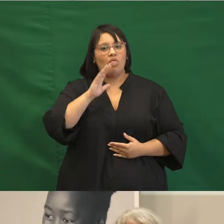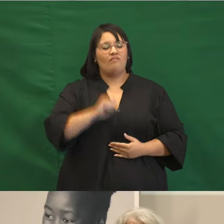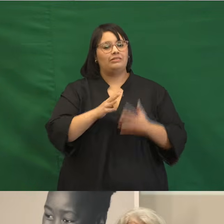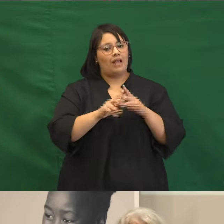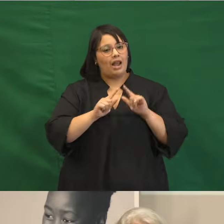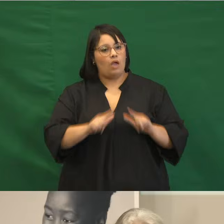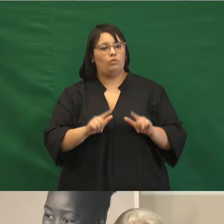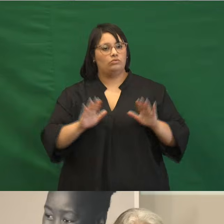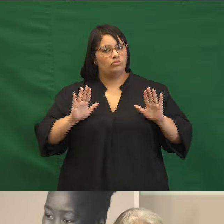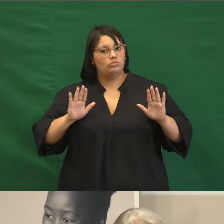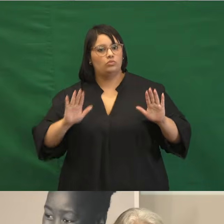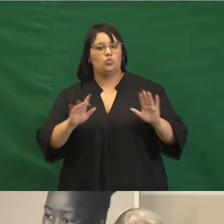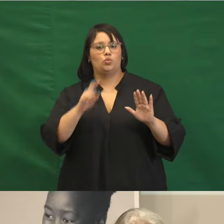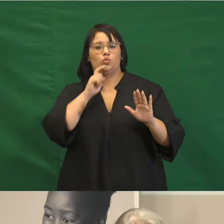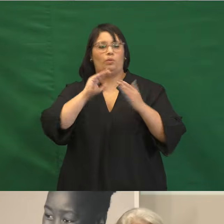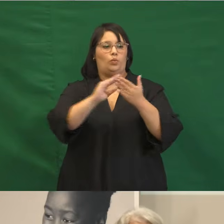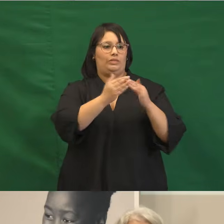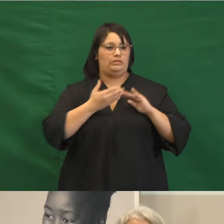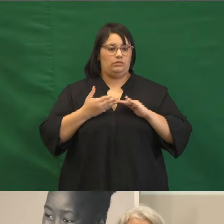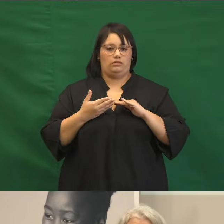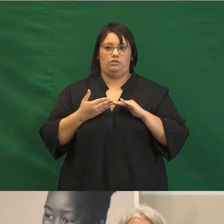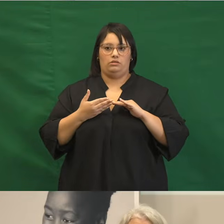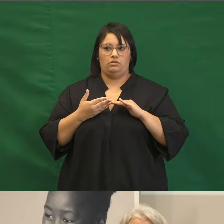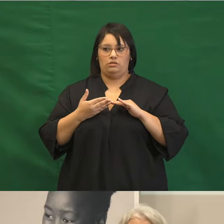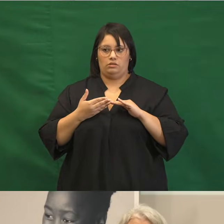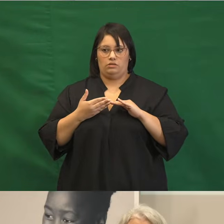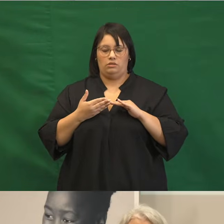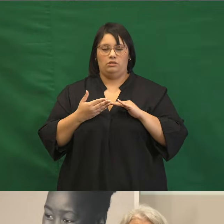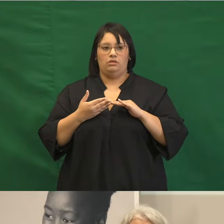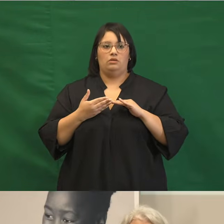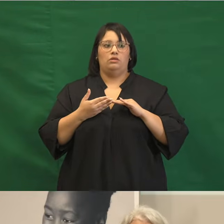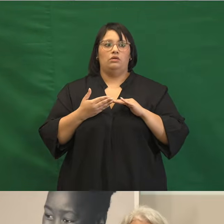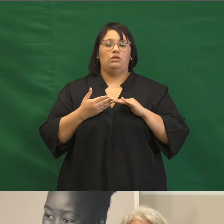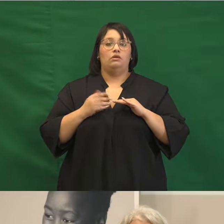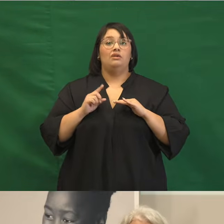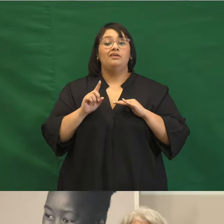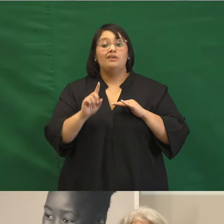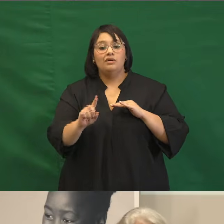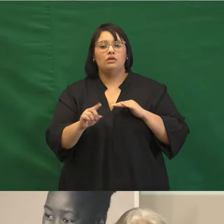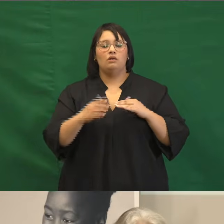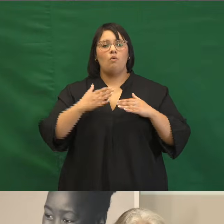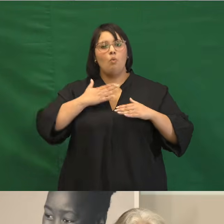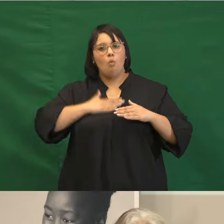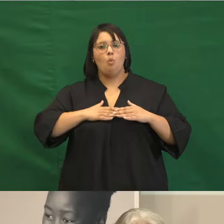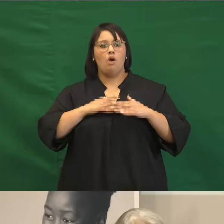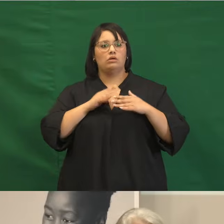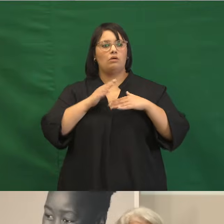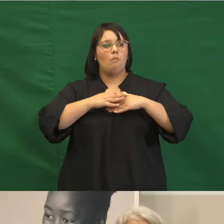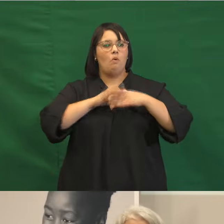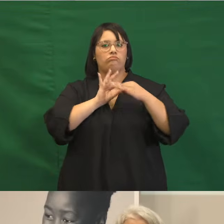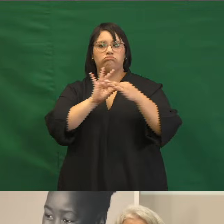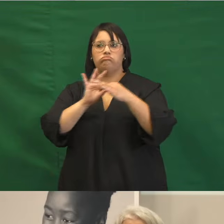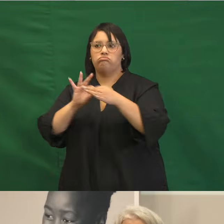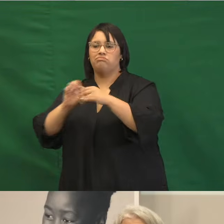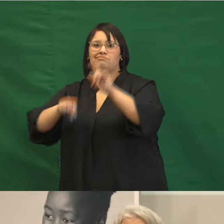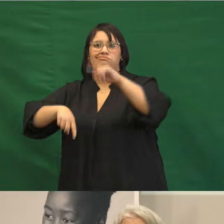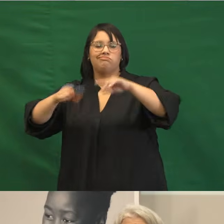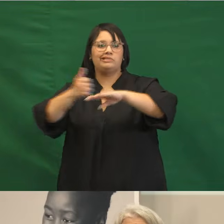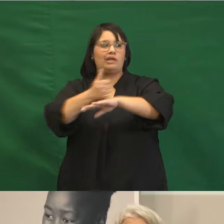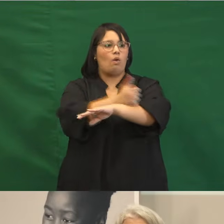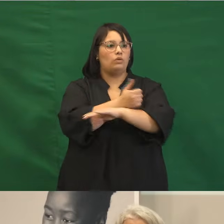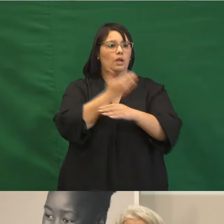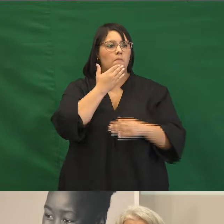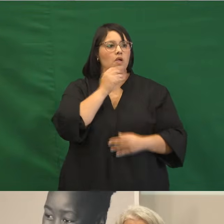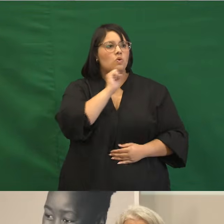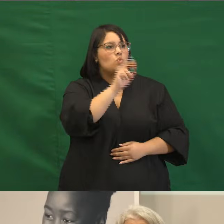the South African Sign Language community, and to engage broadly with stakeholders and gather